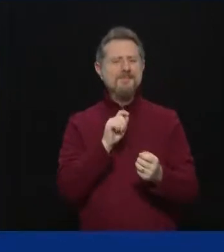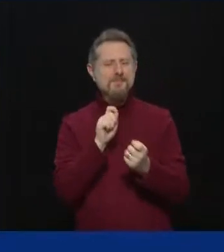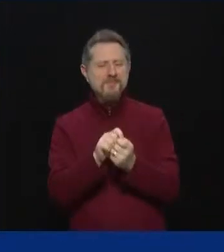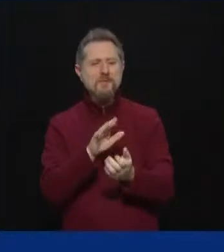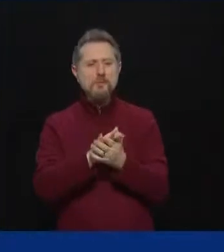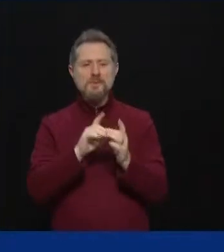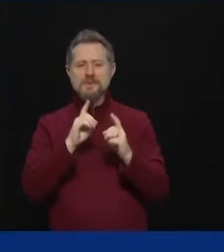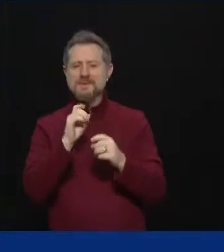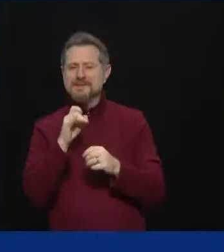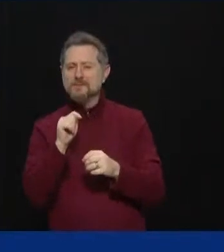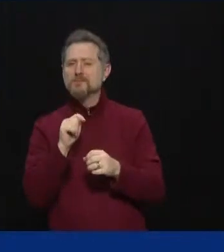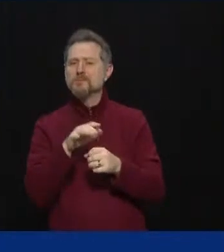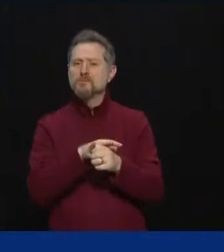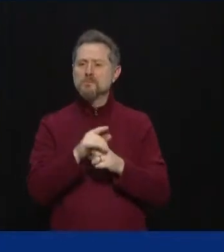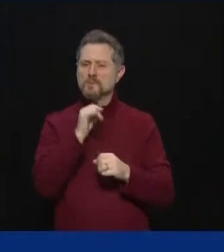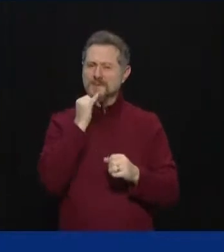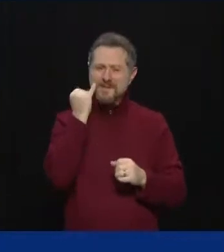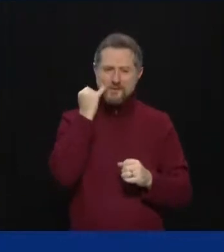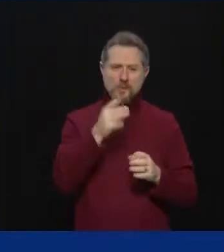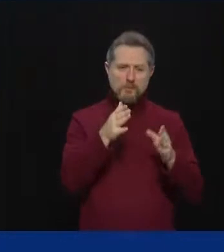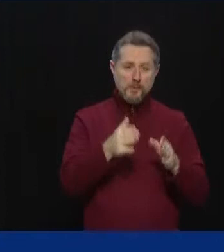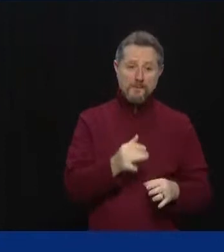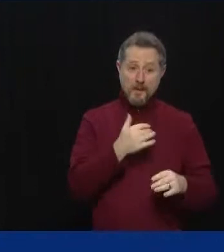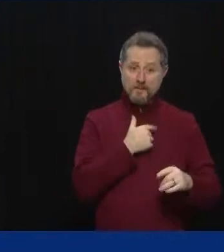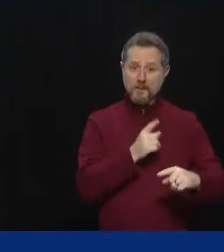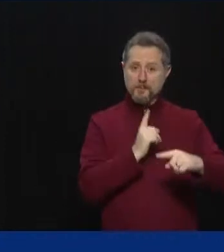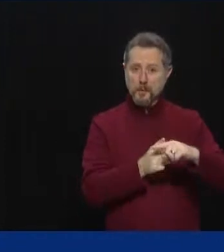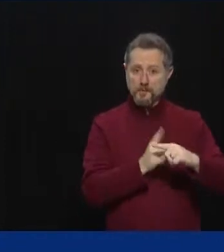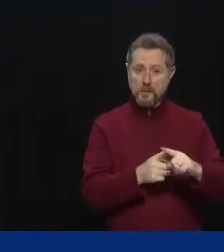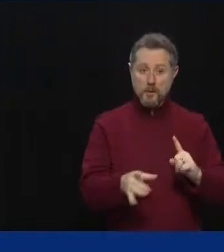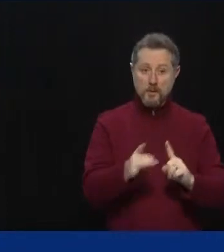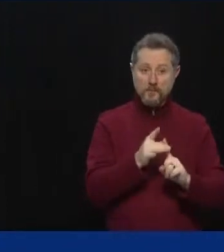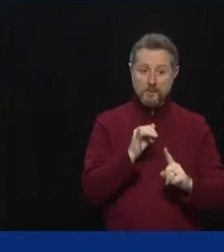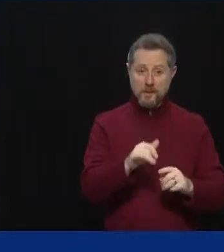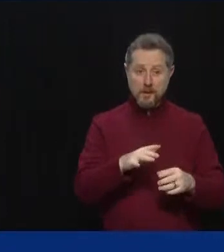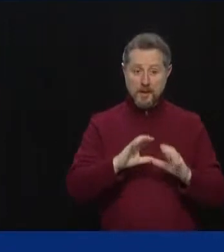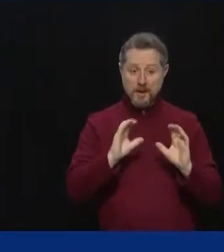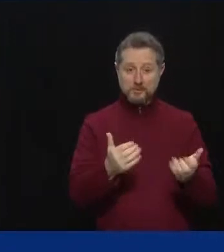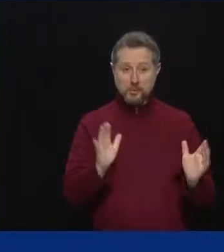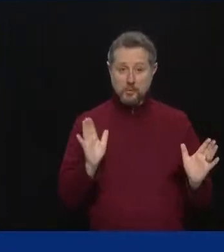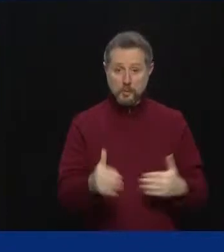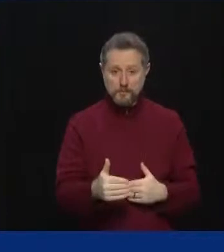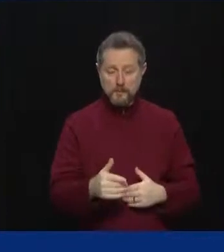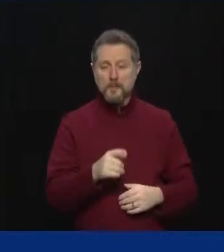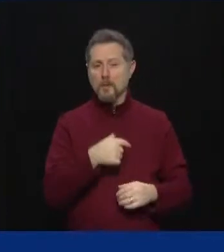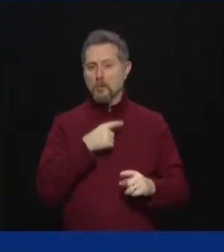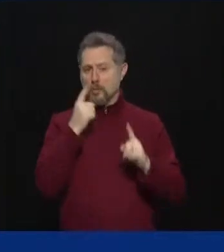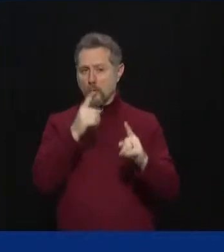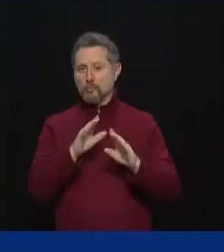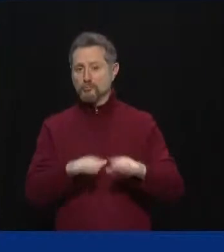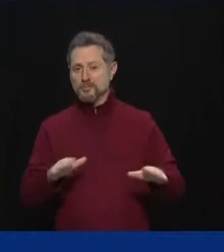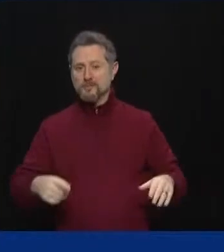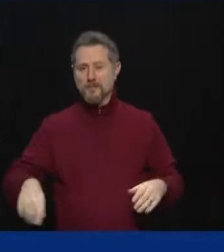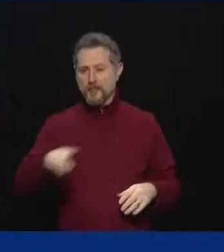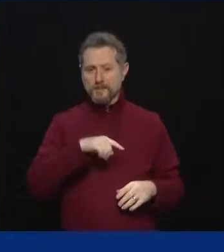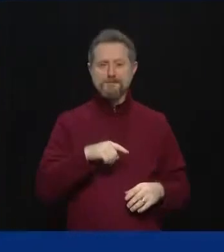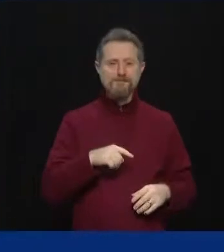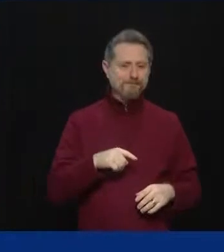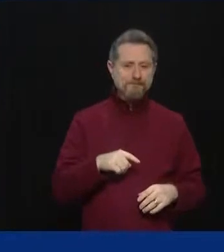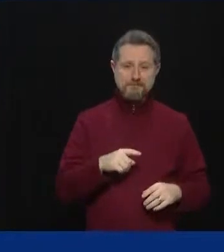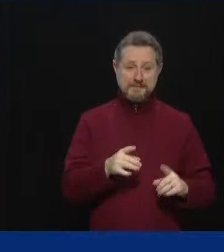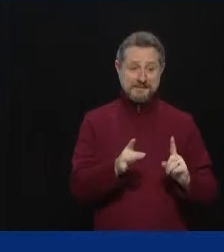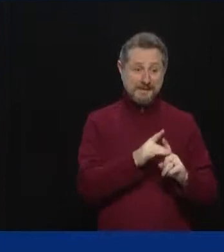is tests positive in a classroom. We want children to be able to get back in the classroom, test to return, because as Dr. Bassett